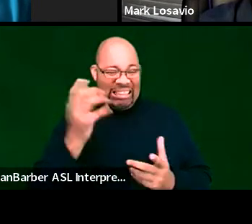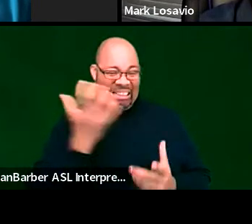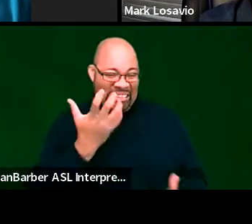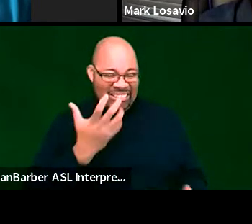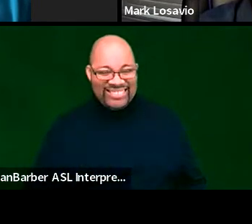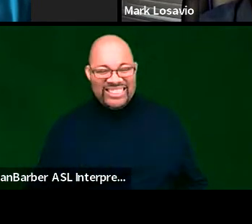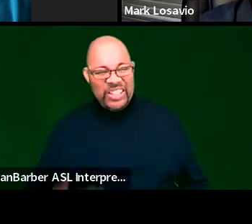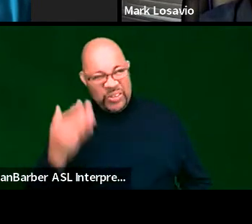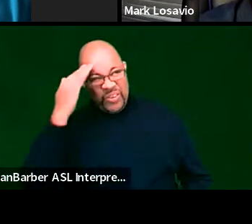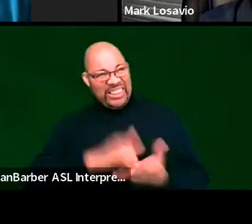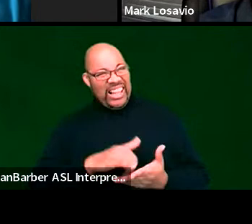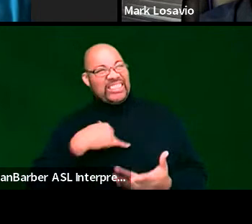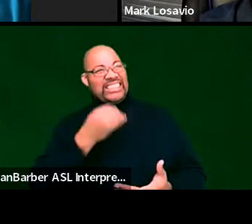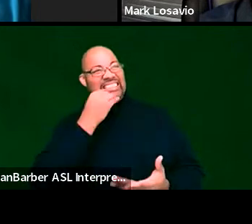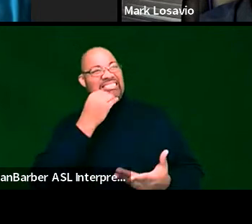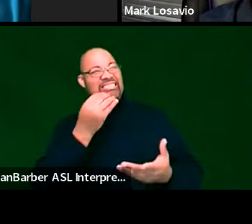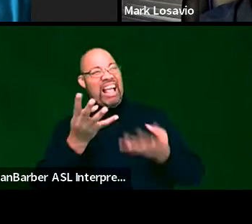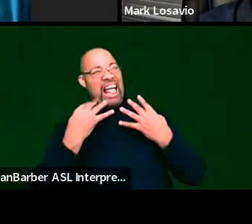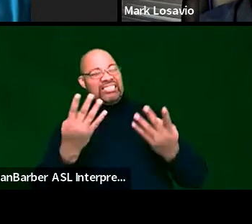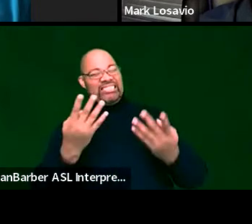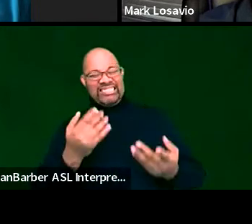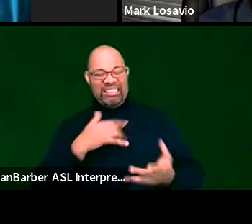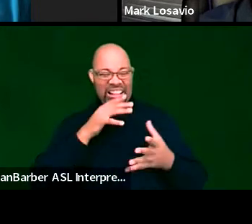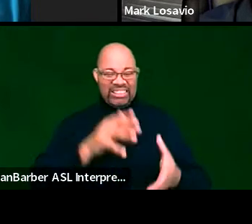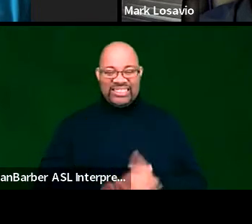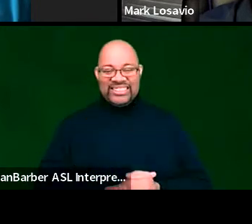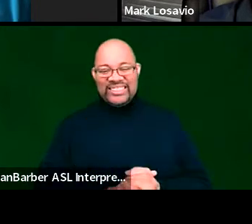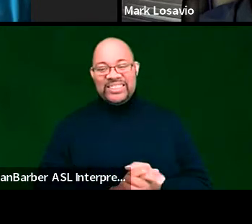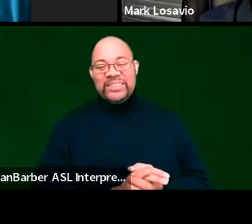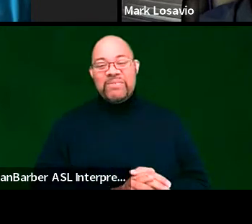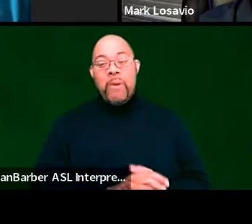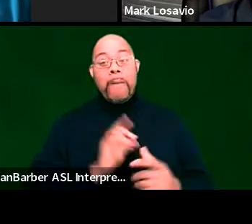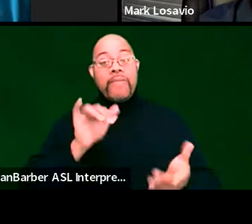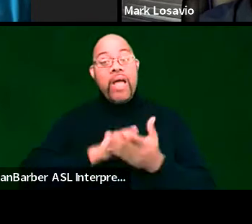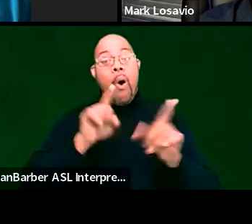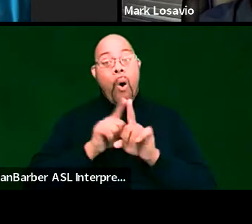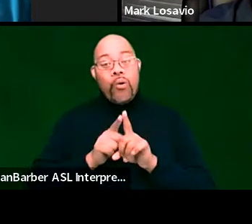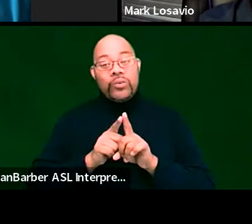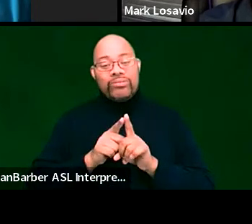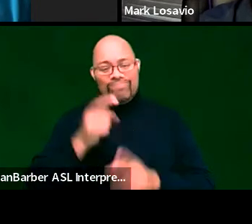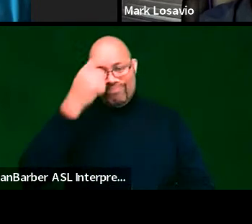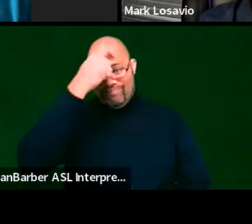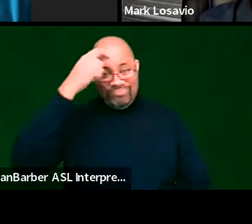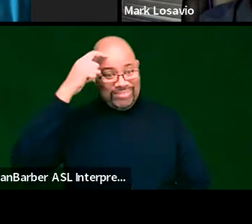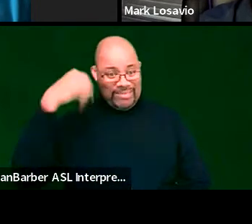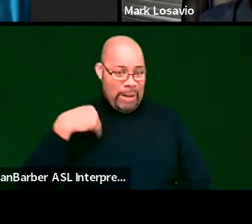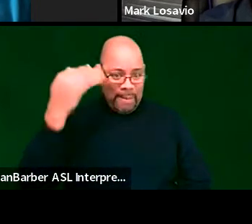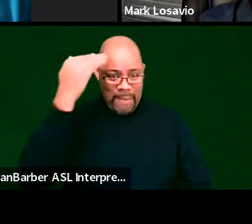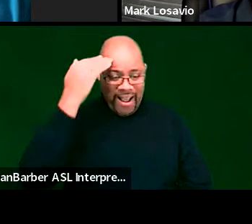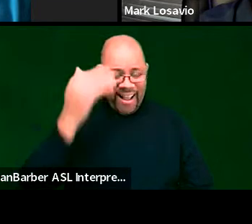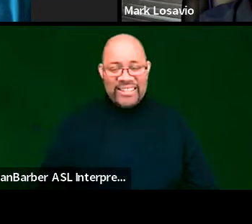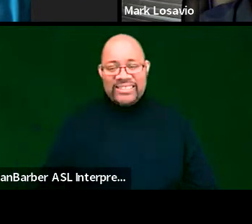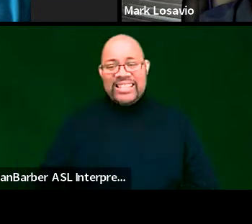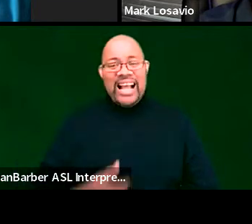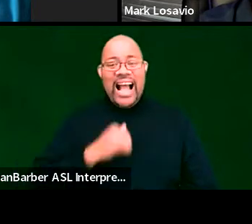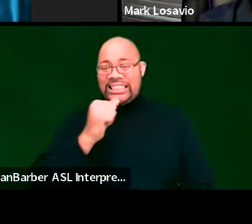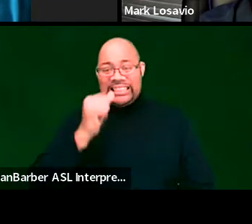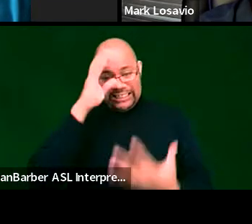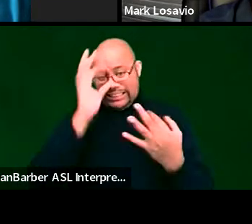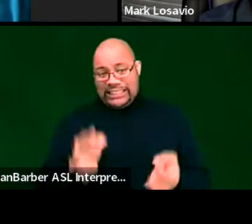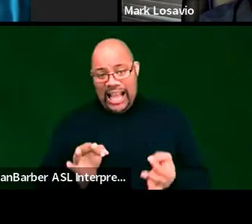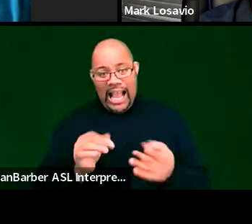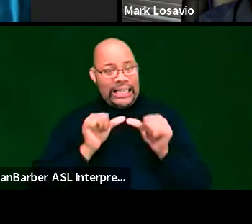to just know that that's what I was doing. Like, it was a little nasty. But that also, like, is ingrained in my mind. I didn't decide